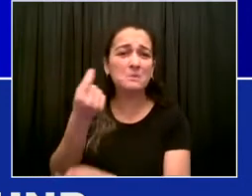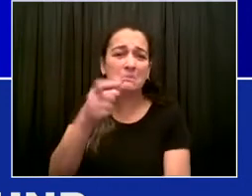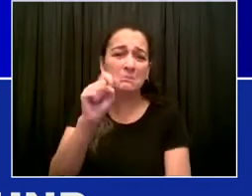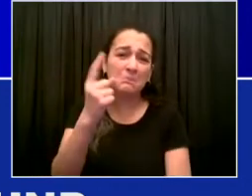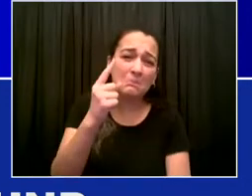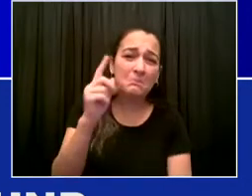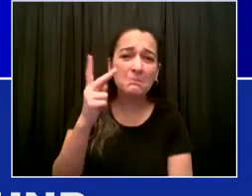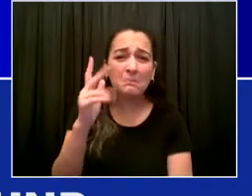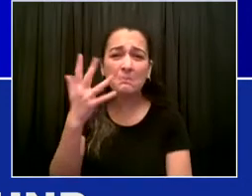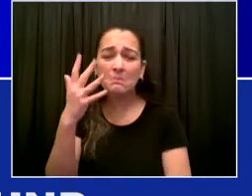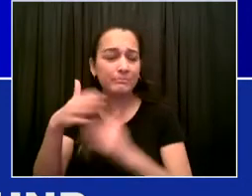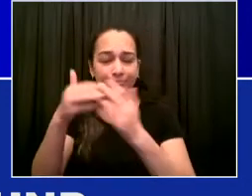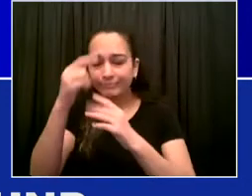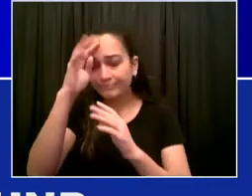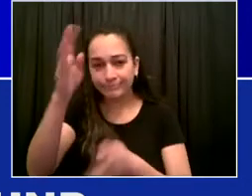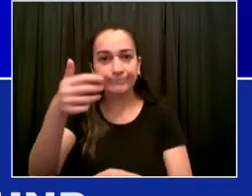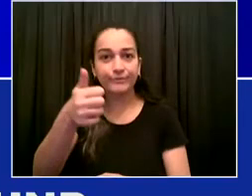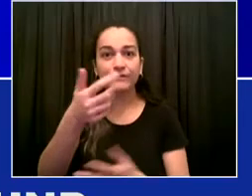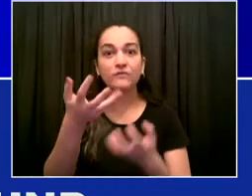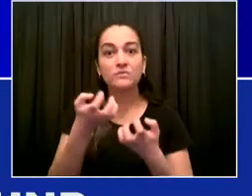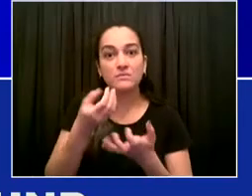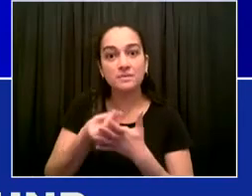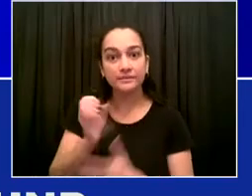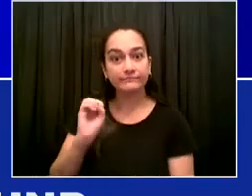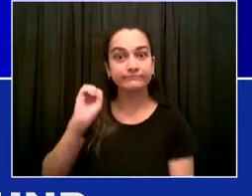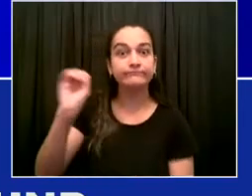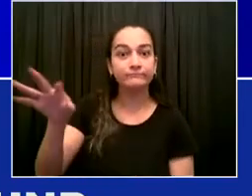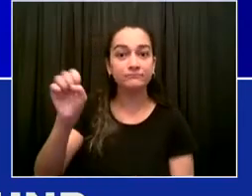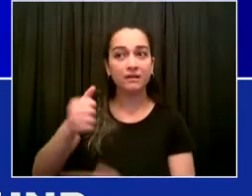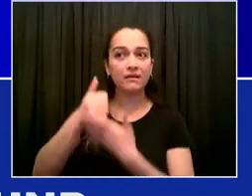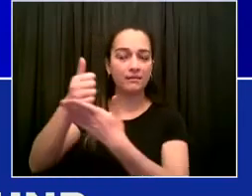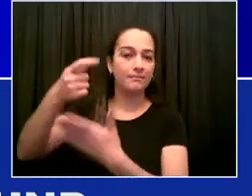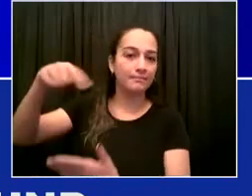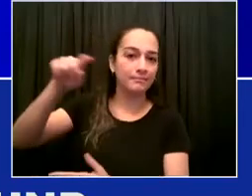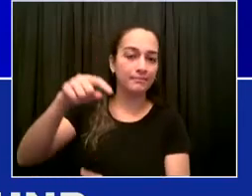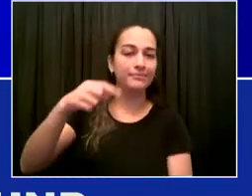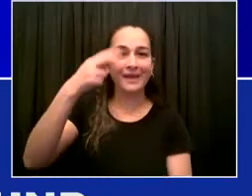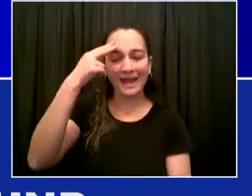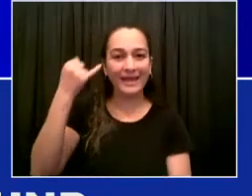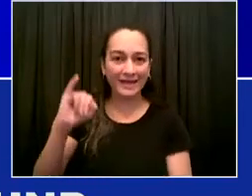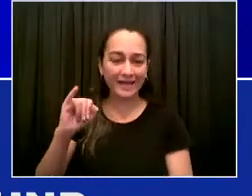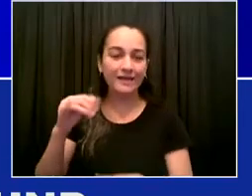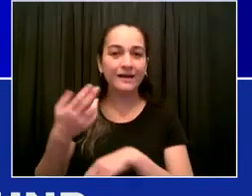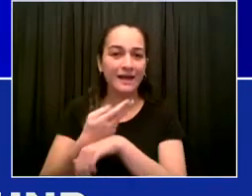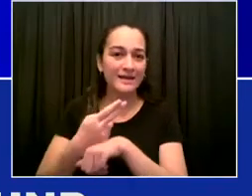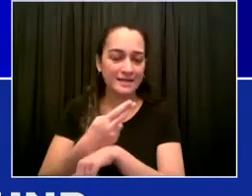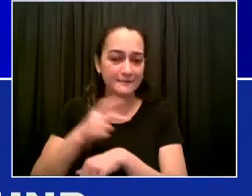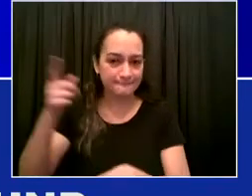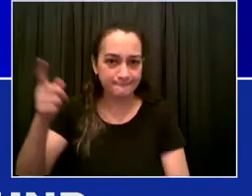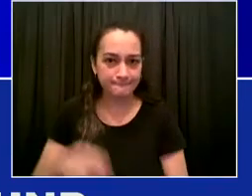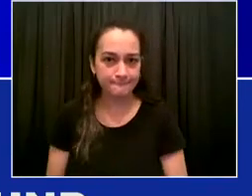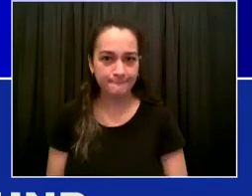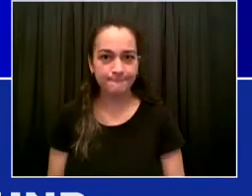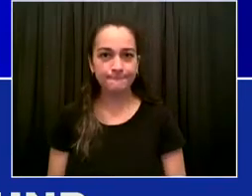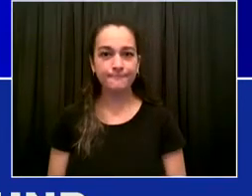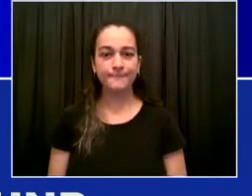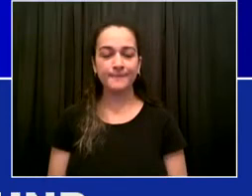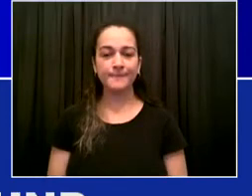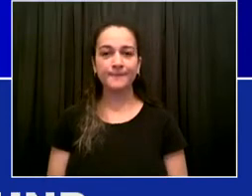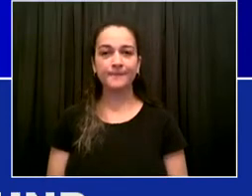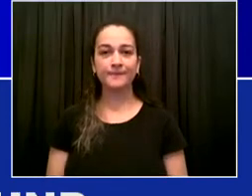thousands of city employees, to get into the game and support this vital effort to help the Haitian